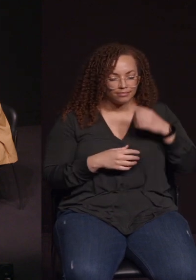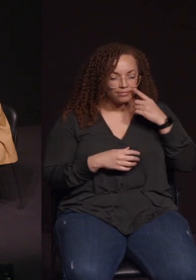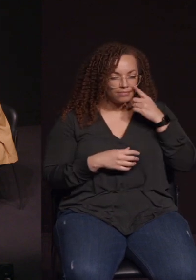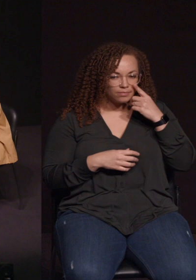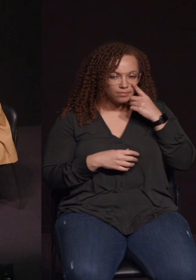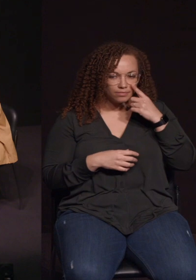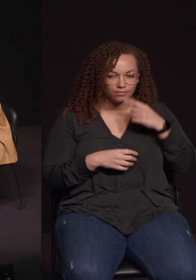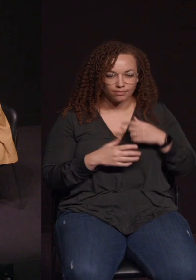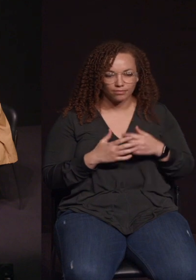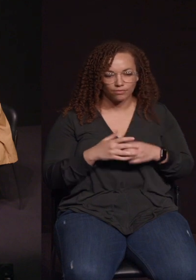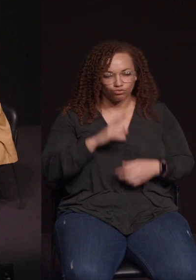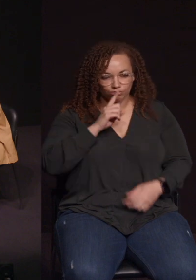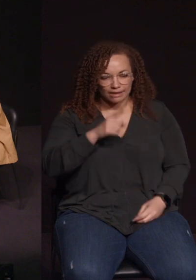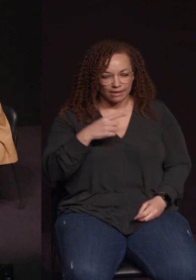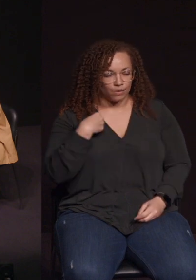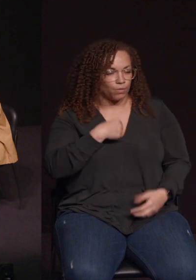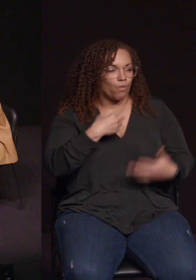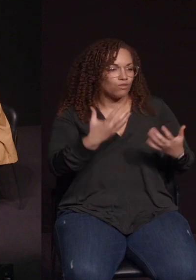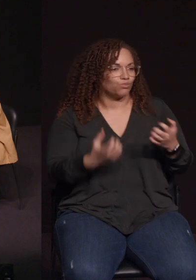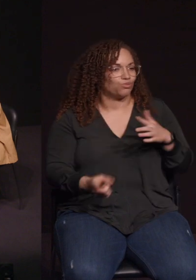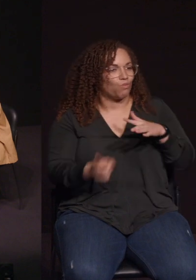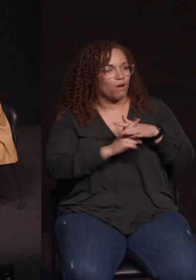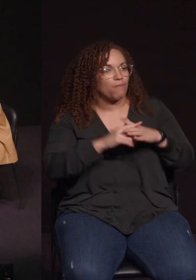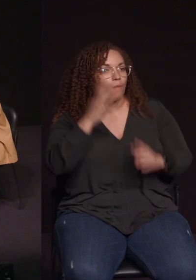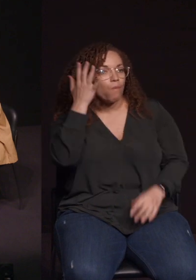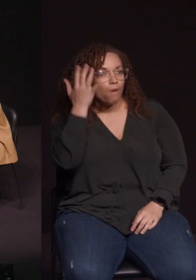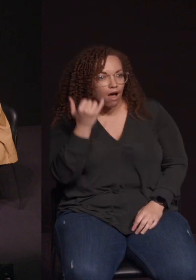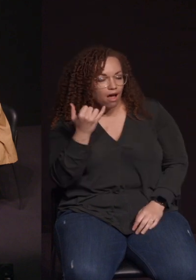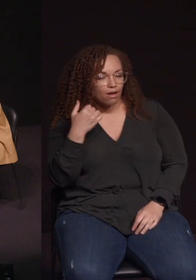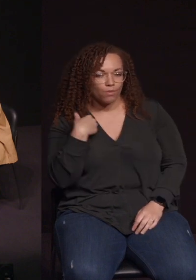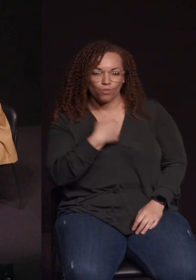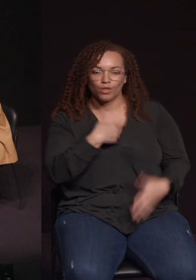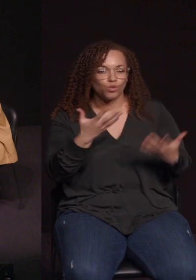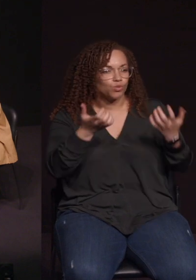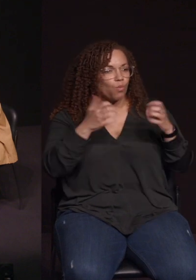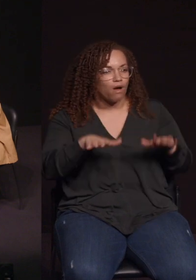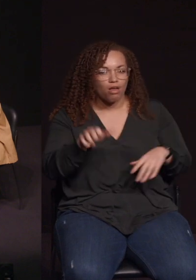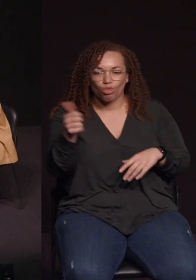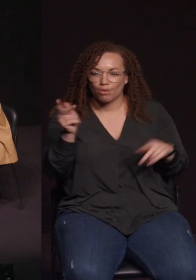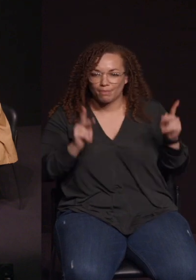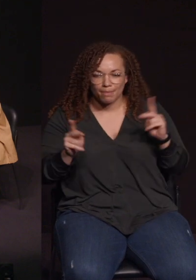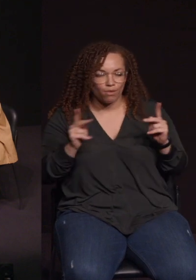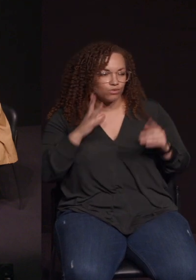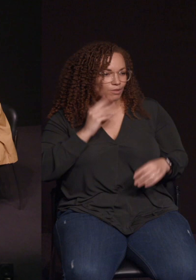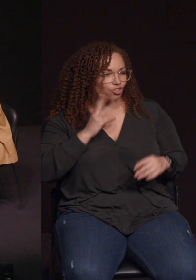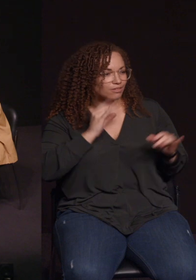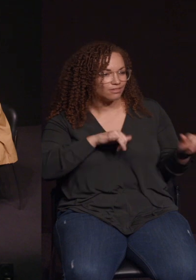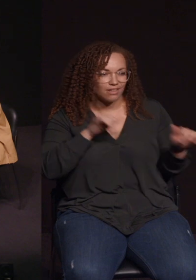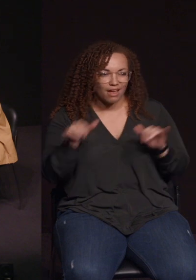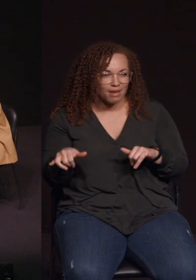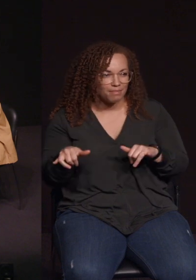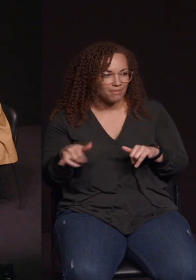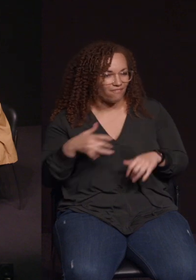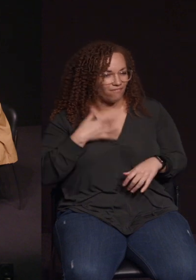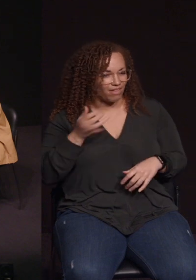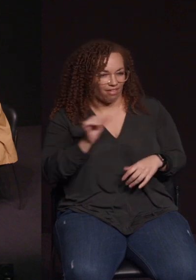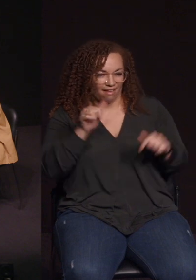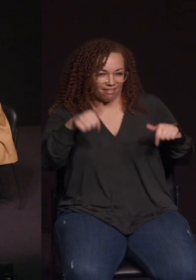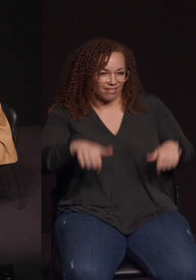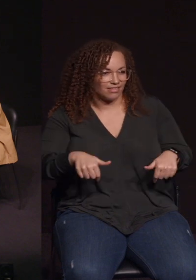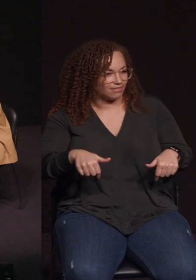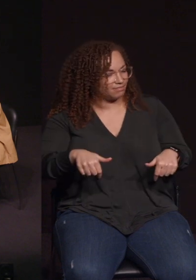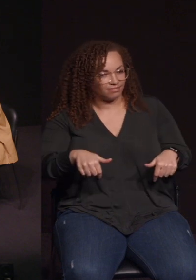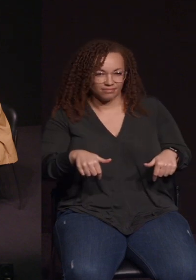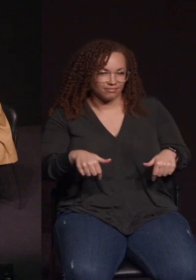we want to show up because we don't want anybody else to ever have to feel like this. Like, this is something that you wouldn't even wish on your